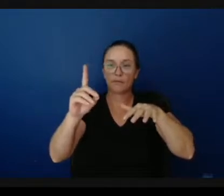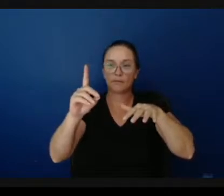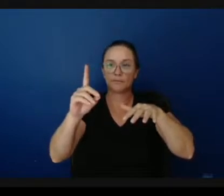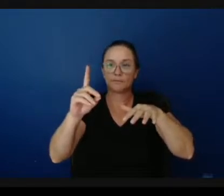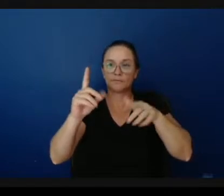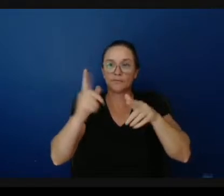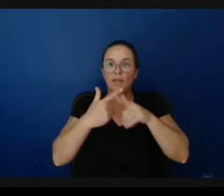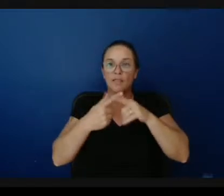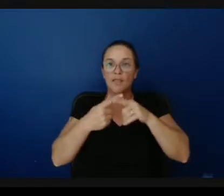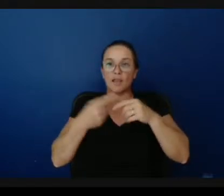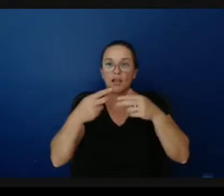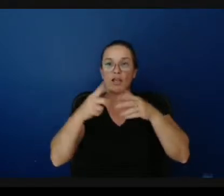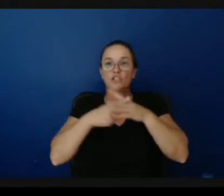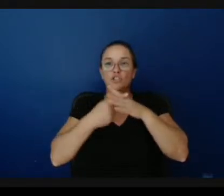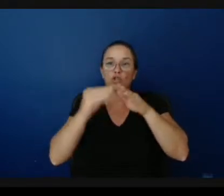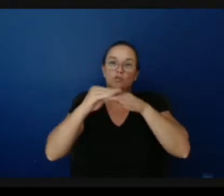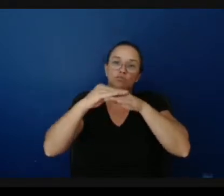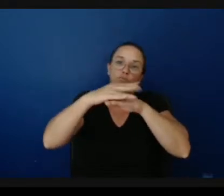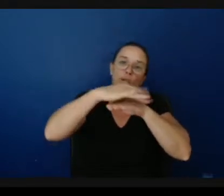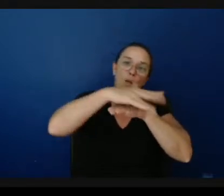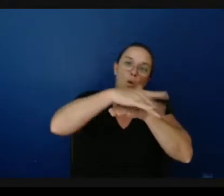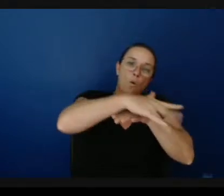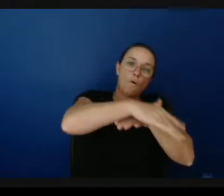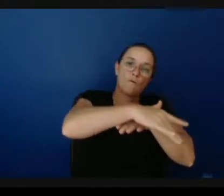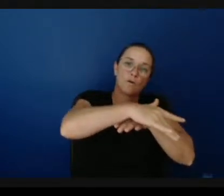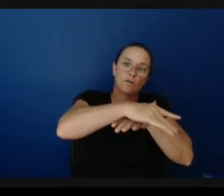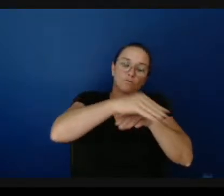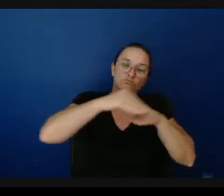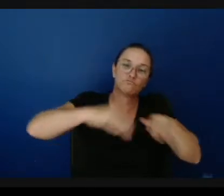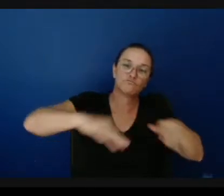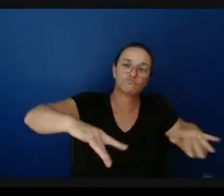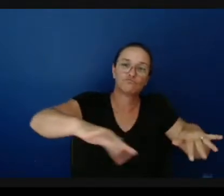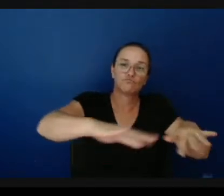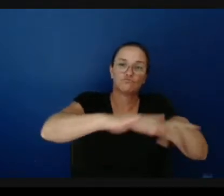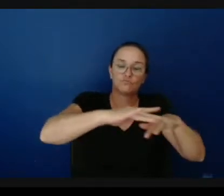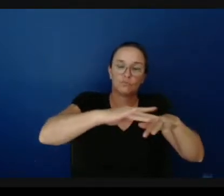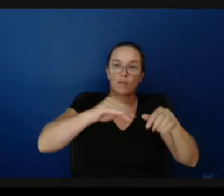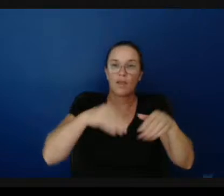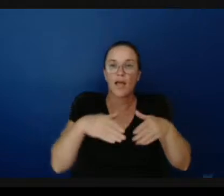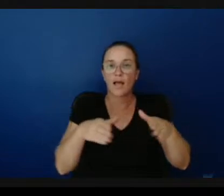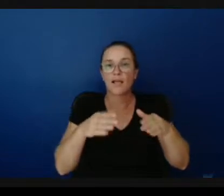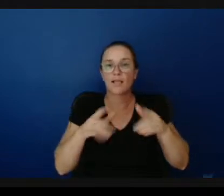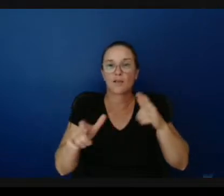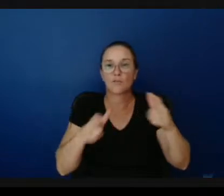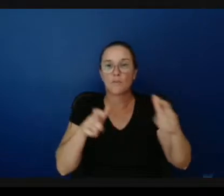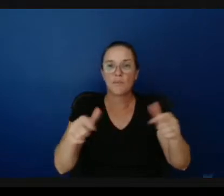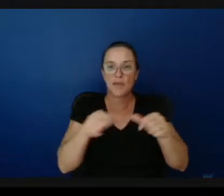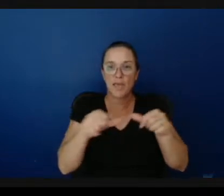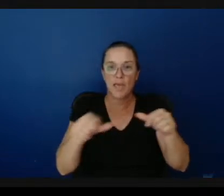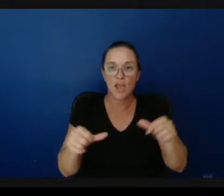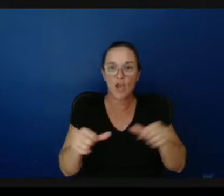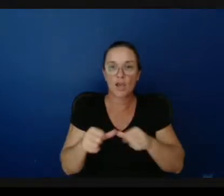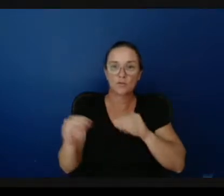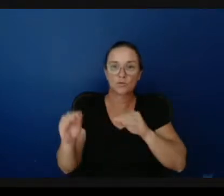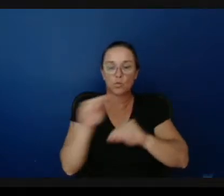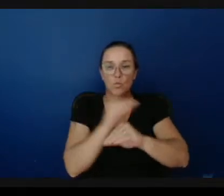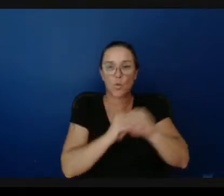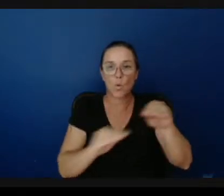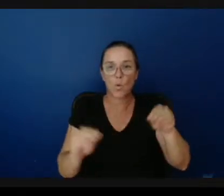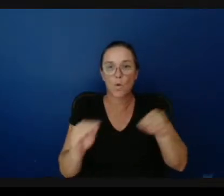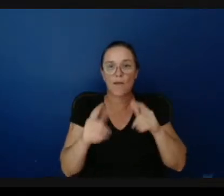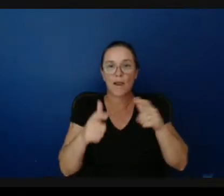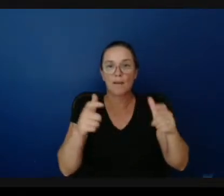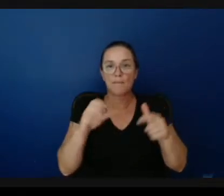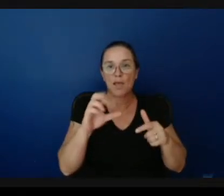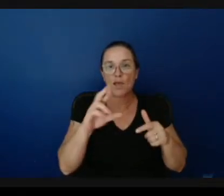starts spilling over into other parts of the crater floor, allows big sheets to move and take big chunks of crust off